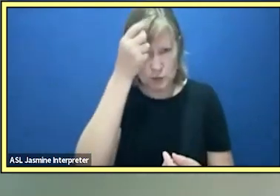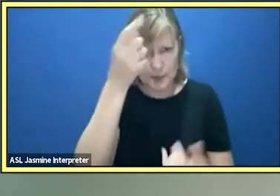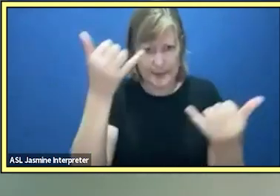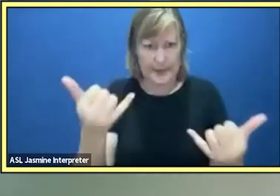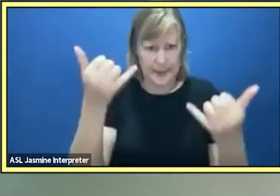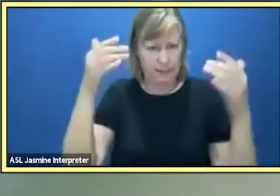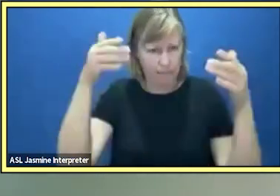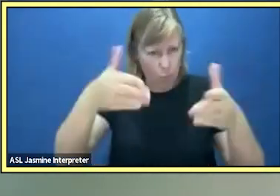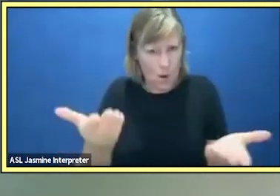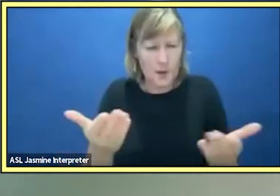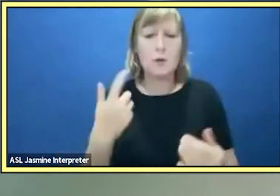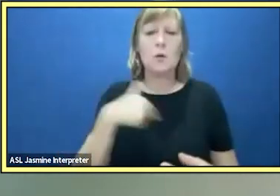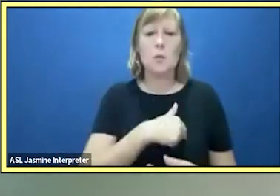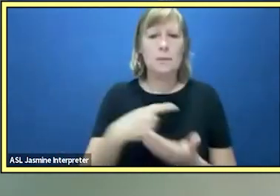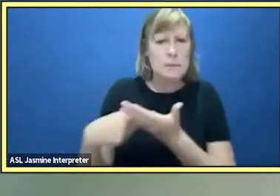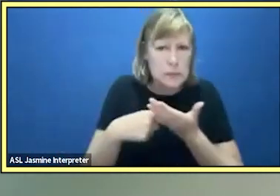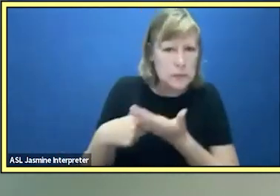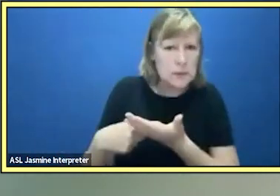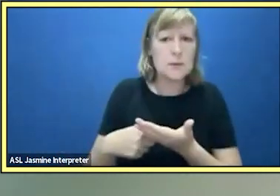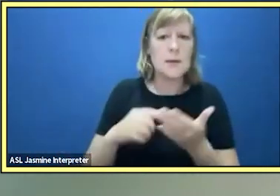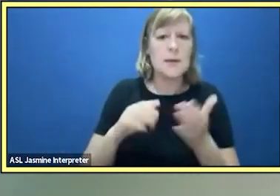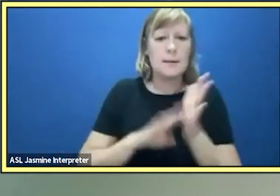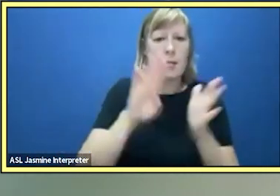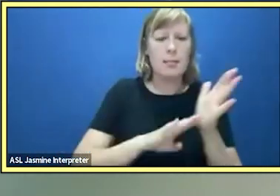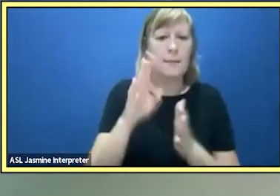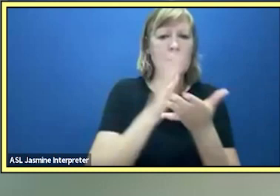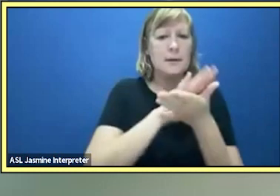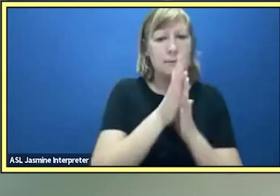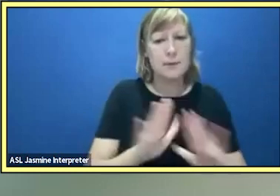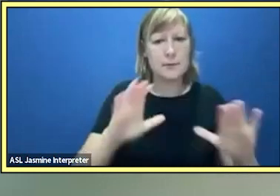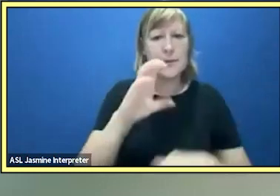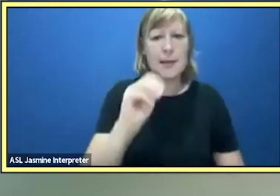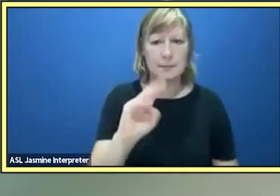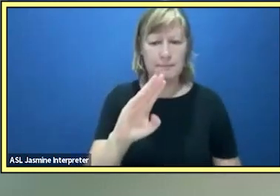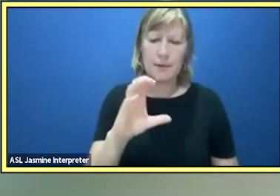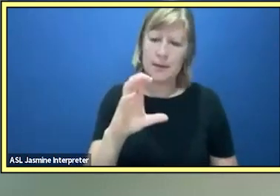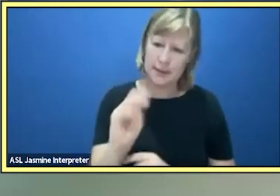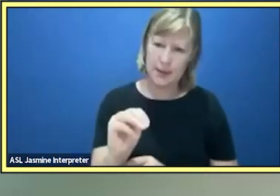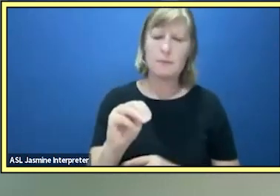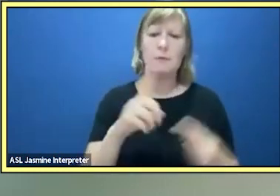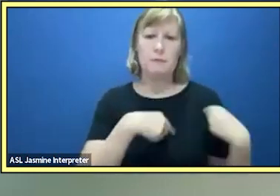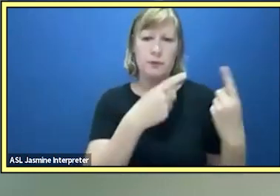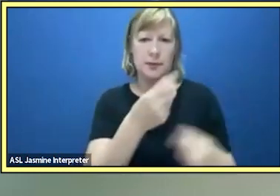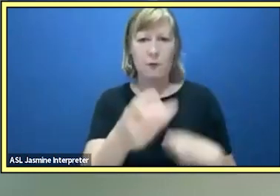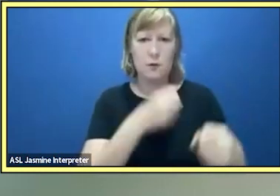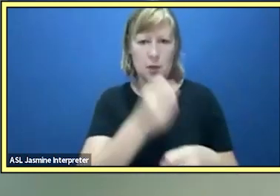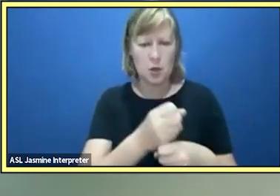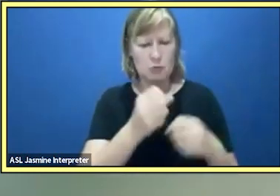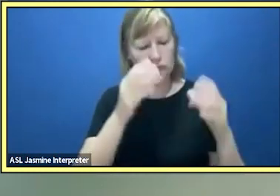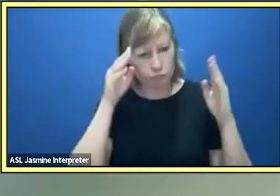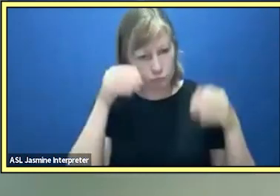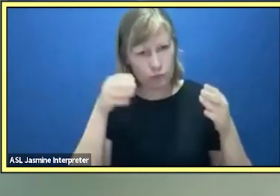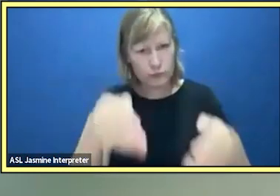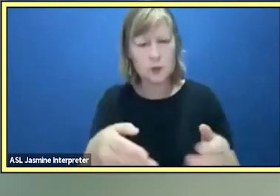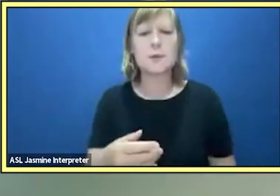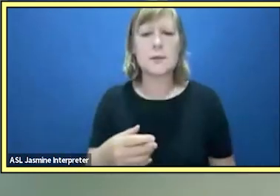on developing conflict-free case management for a couple of years now. And just to make sure we're all sort of on the